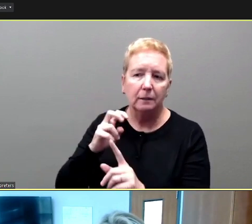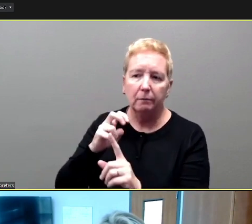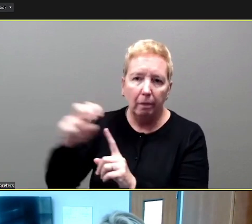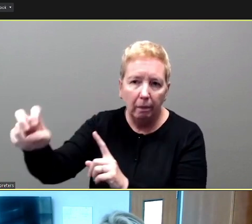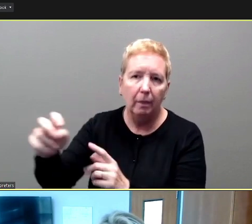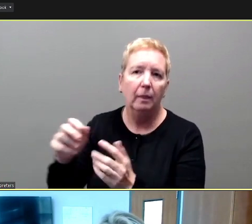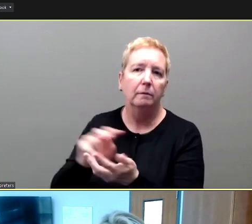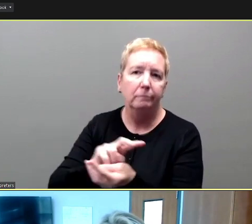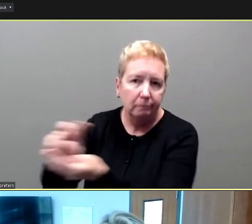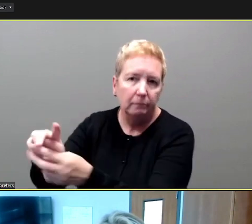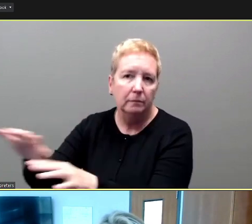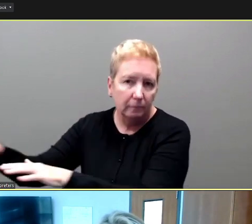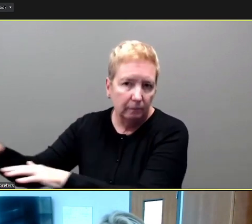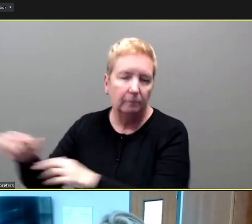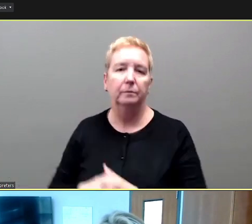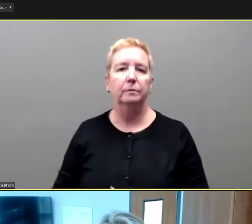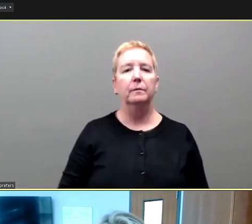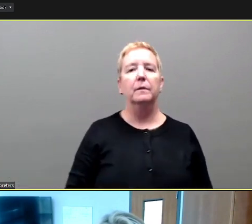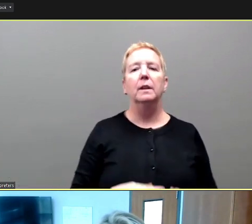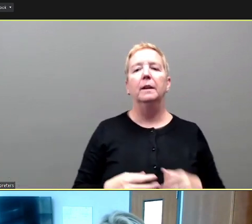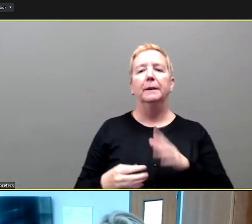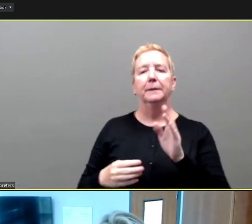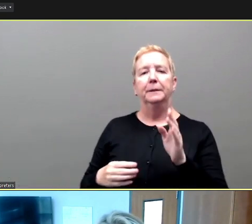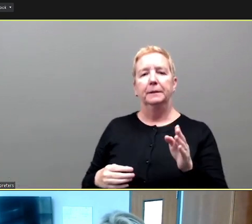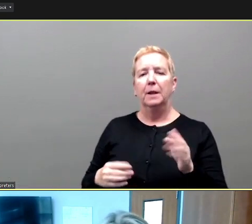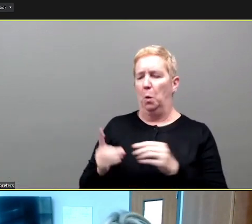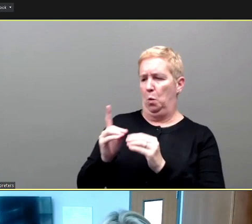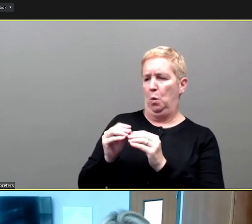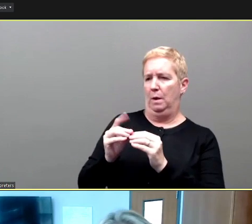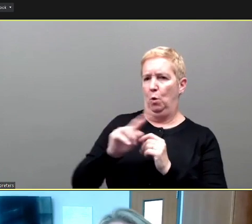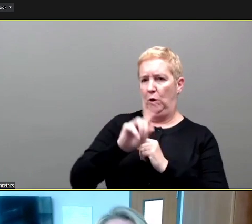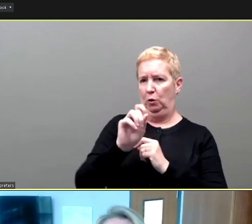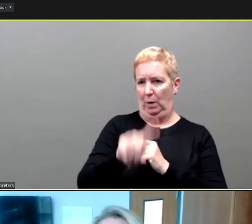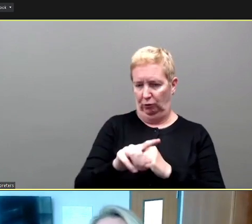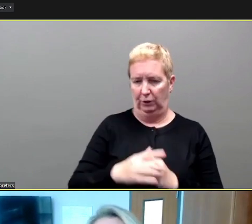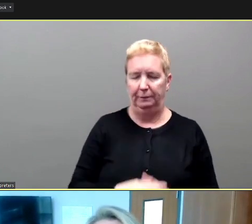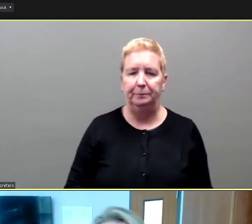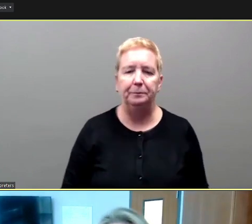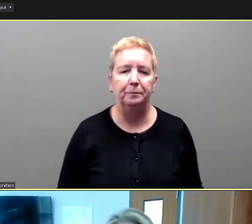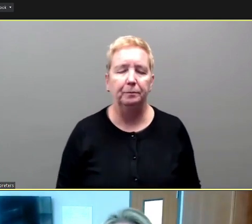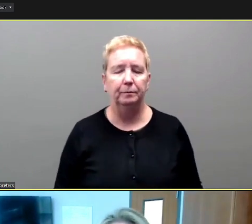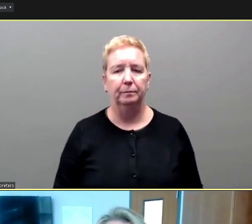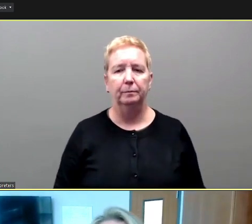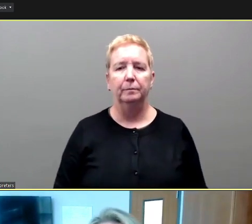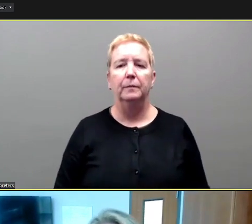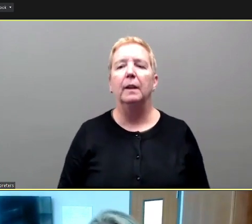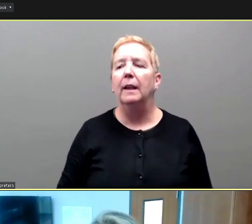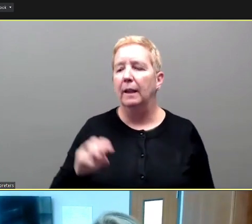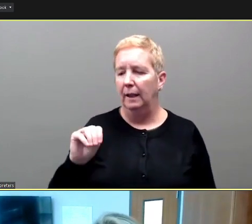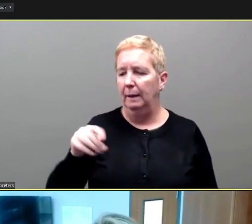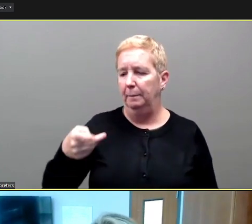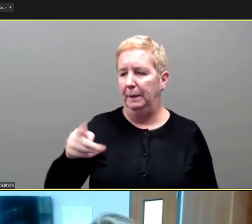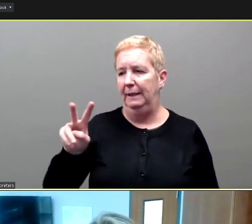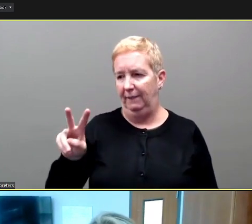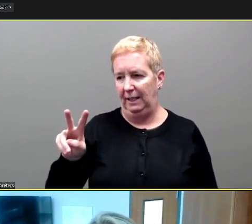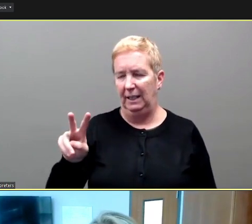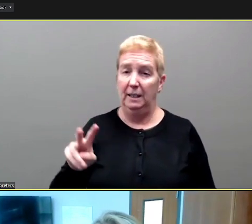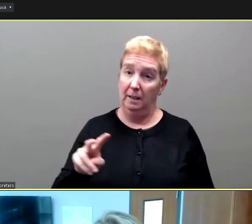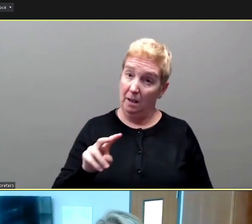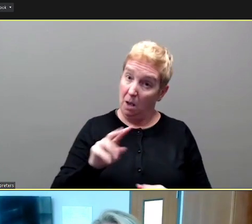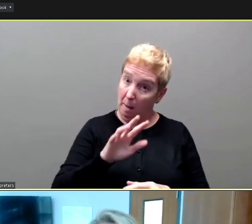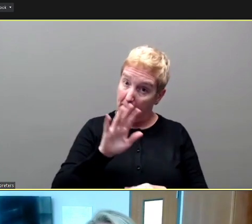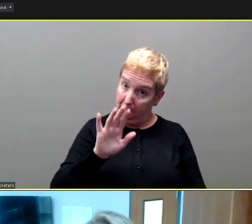question? She has one more question. Is this the monkeypox vaccine by appointment